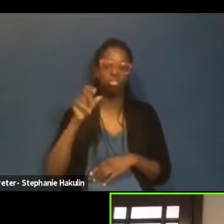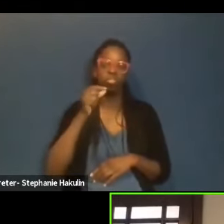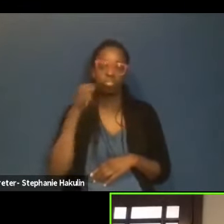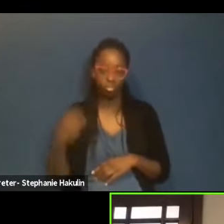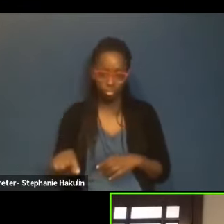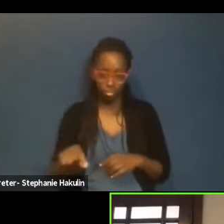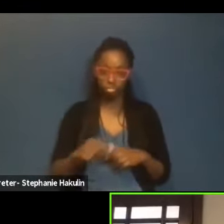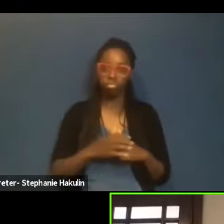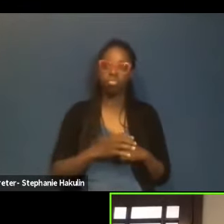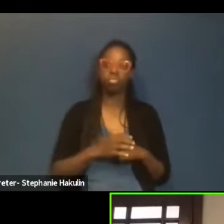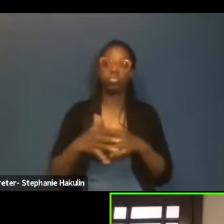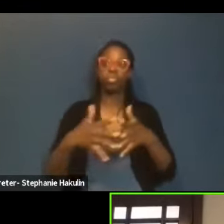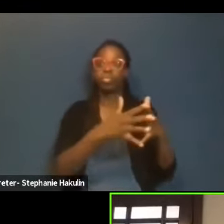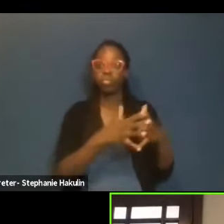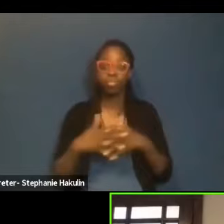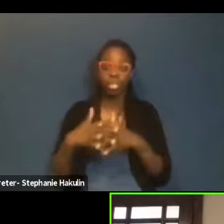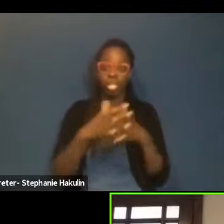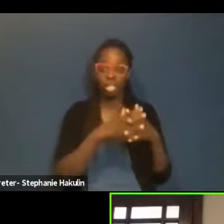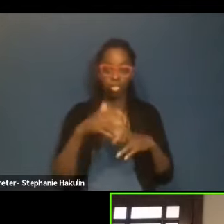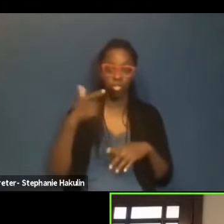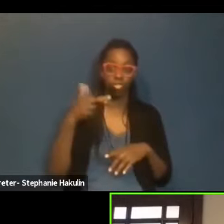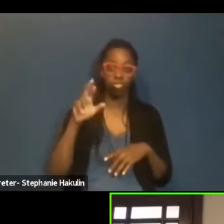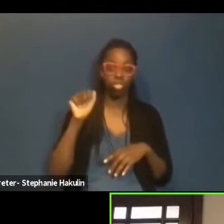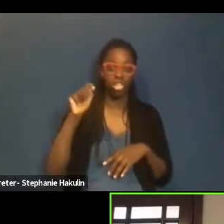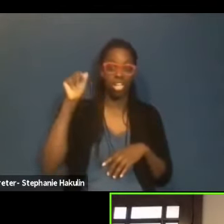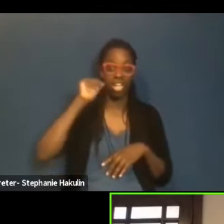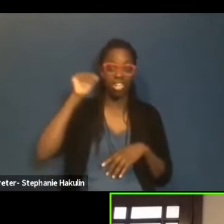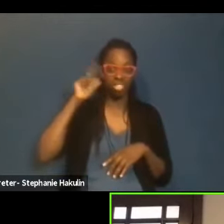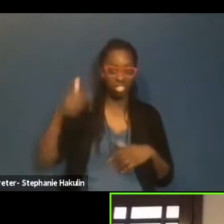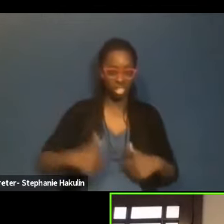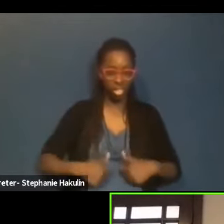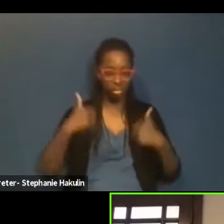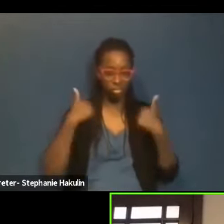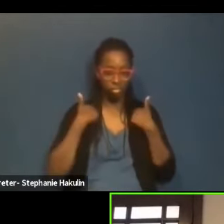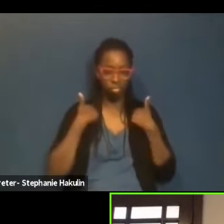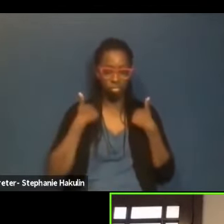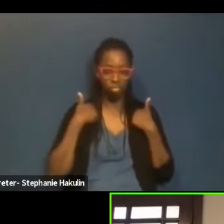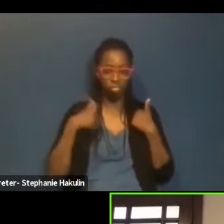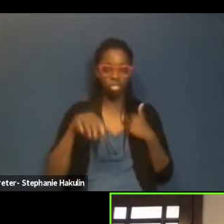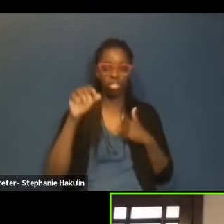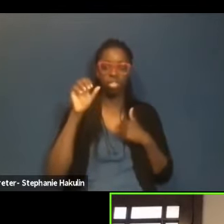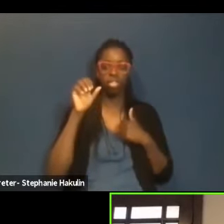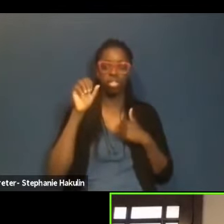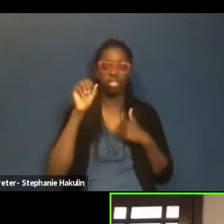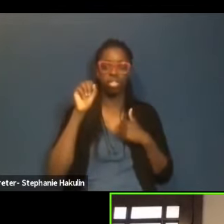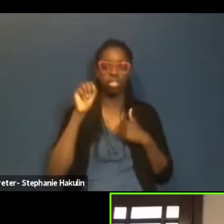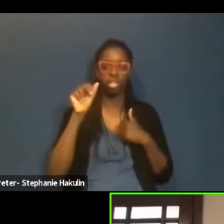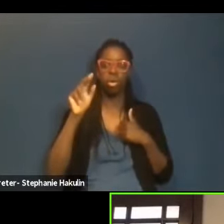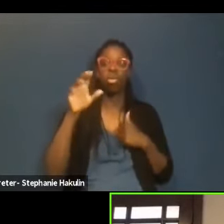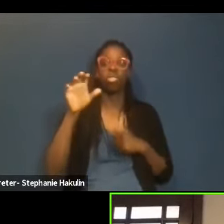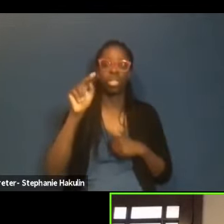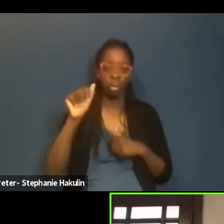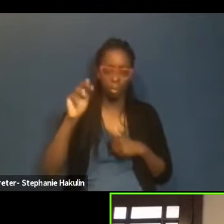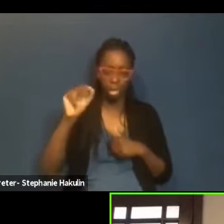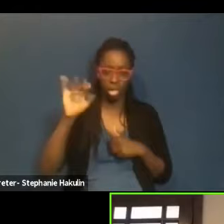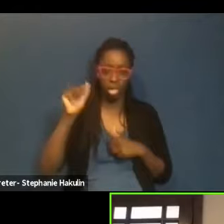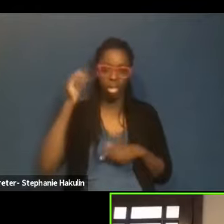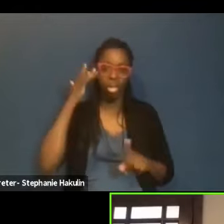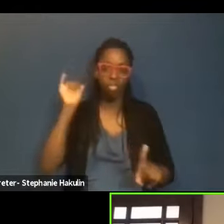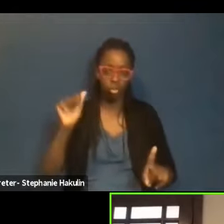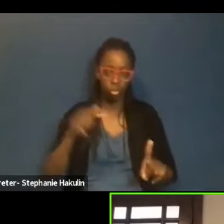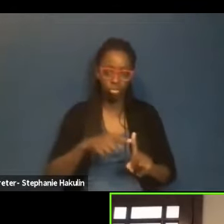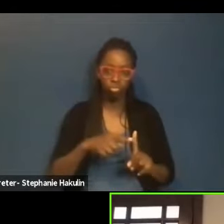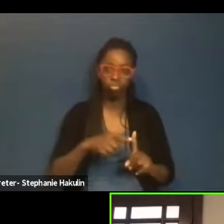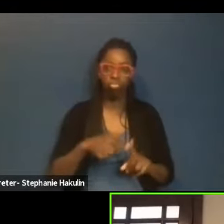gifts me a drum set for my first Hanukkah and teaches me to shout Oy Vey when my sister steals the sticks.